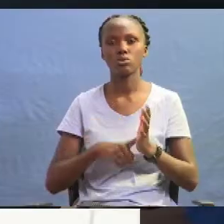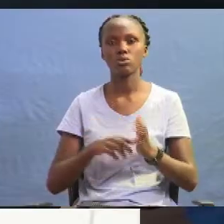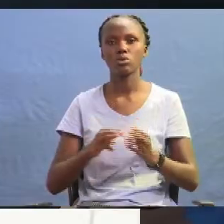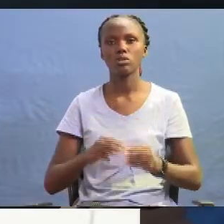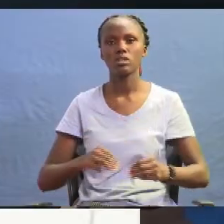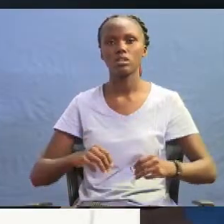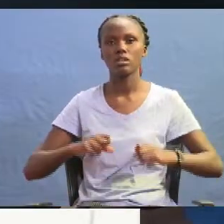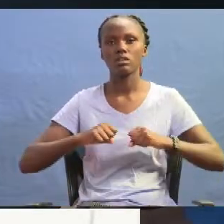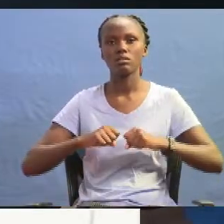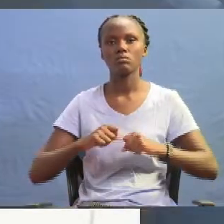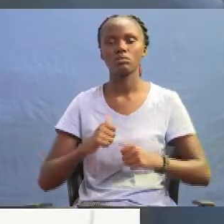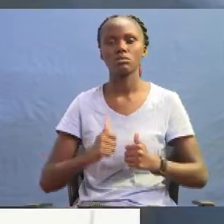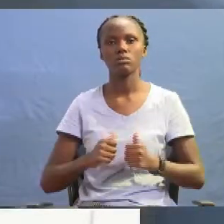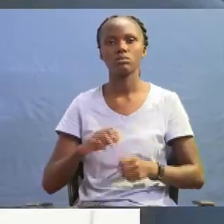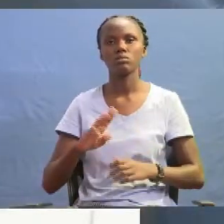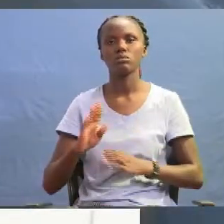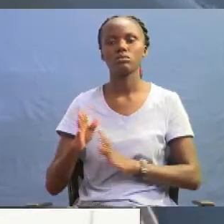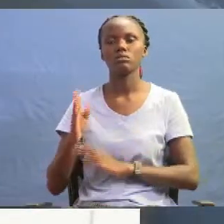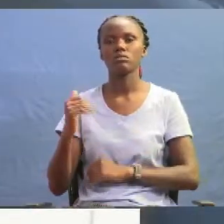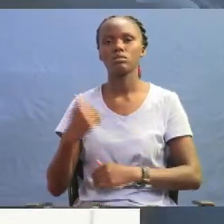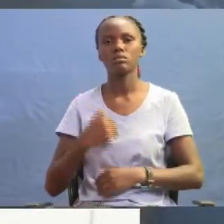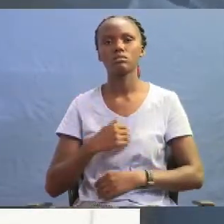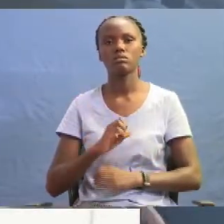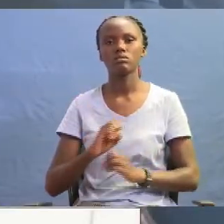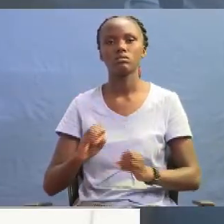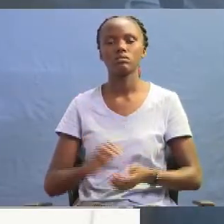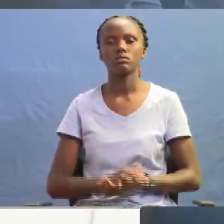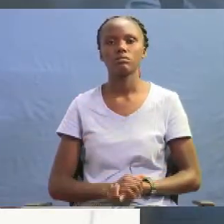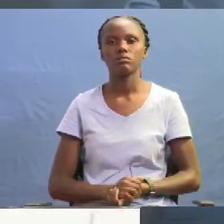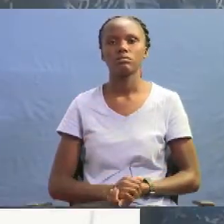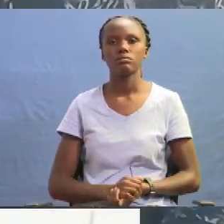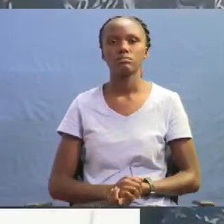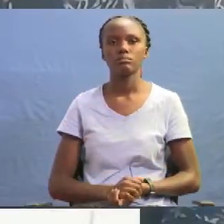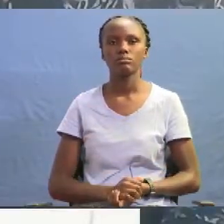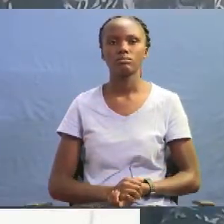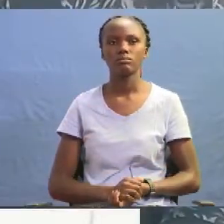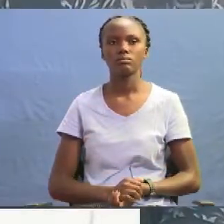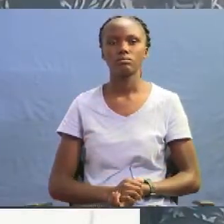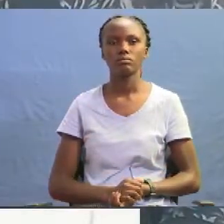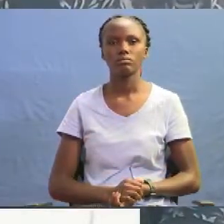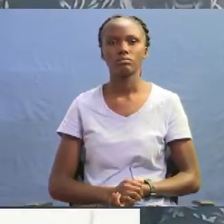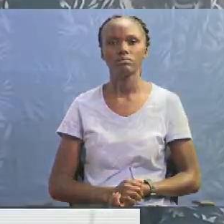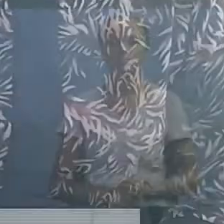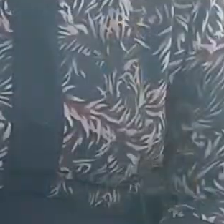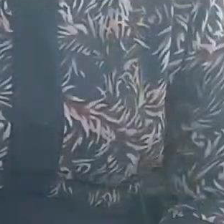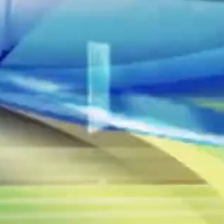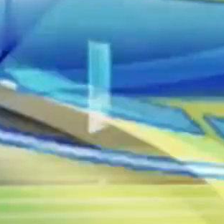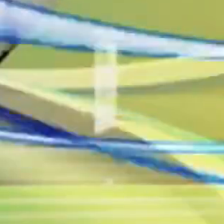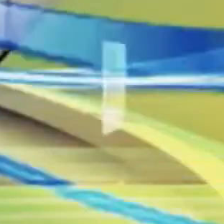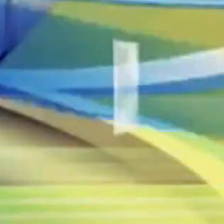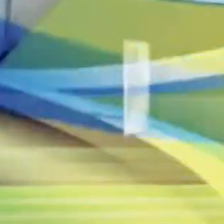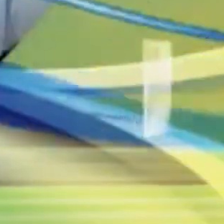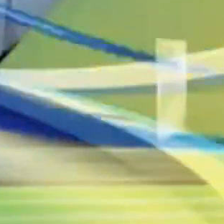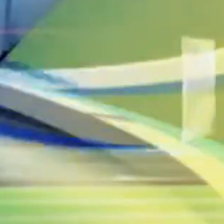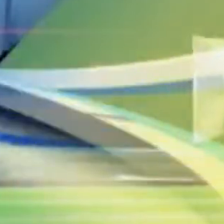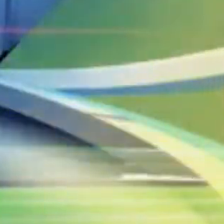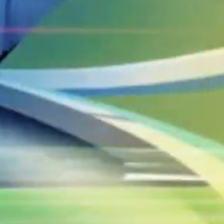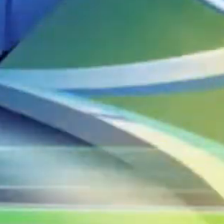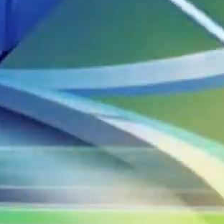and insecurity. Patricia Alex for KUTV, Nairobi.